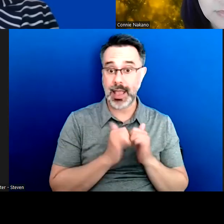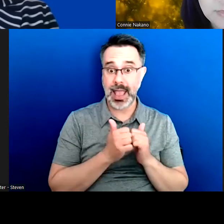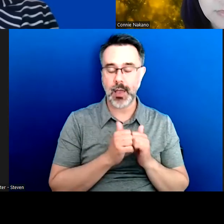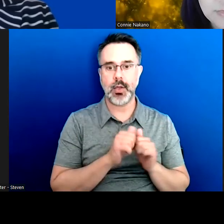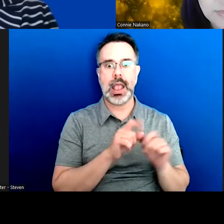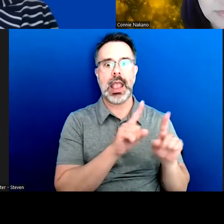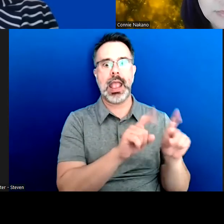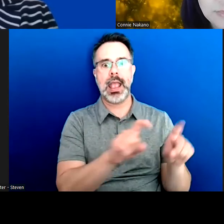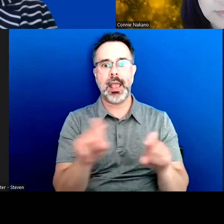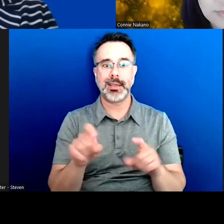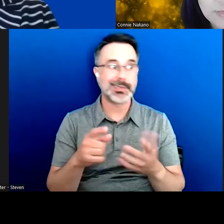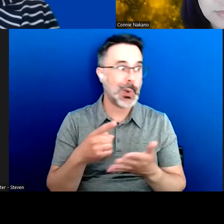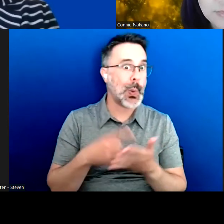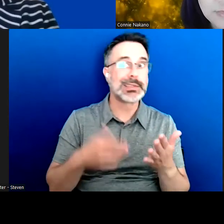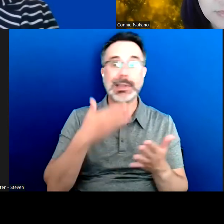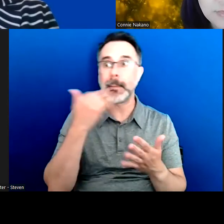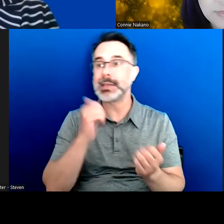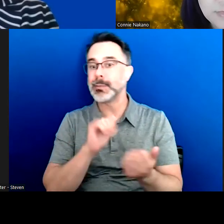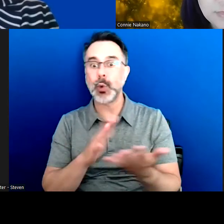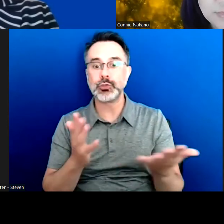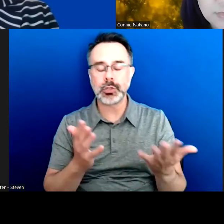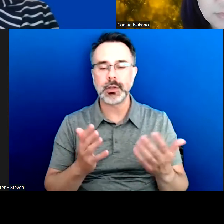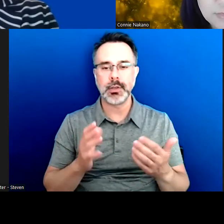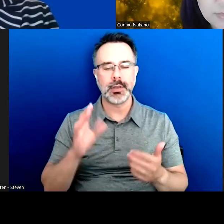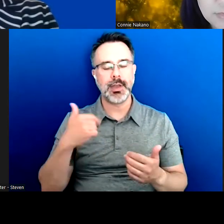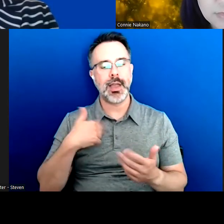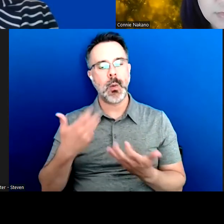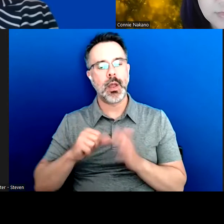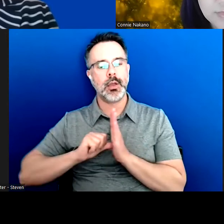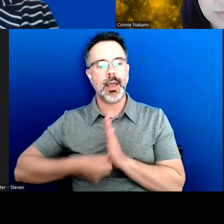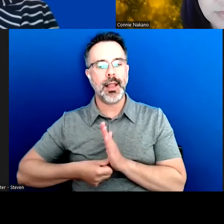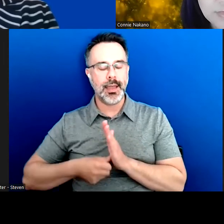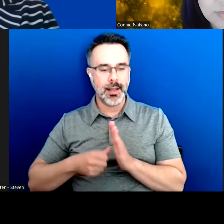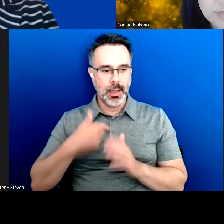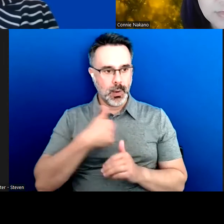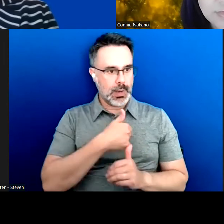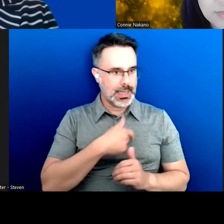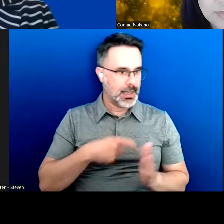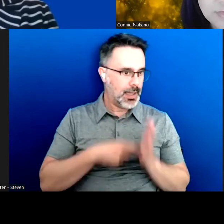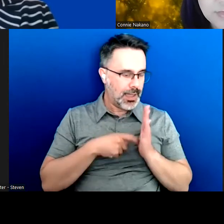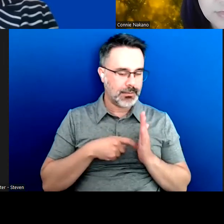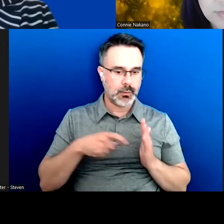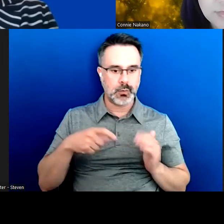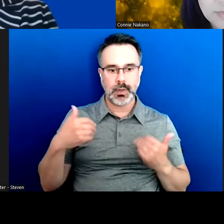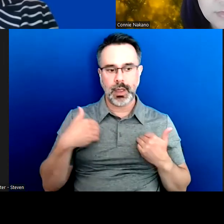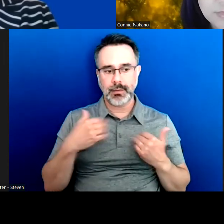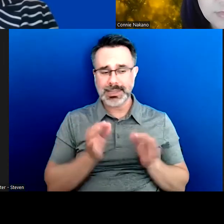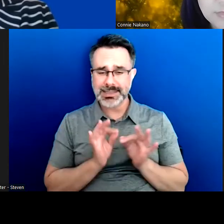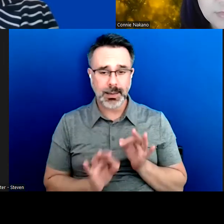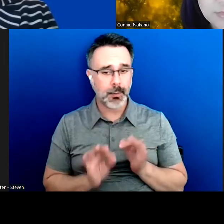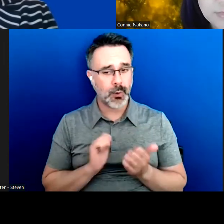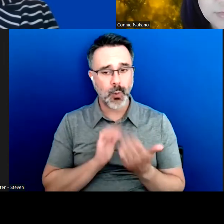to do it, right? So I think I just wanted to sort of highlight that we have to have a really simple